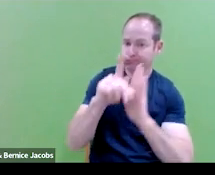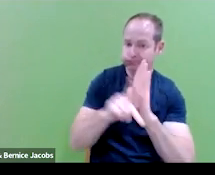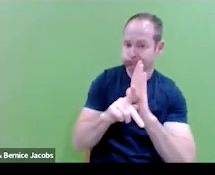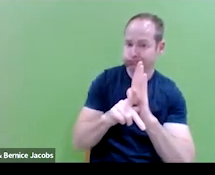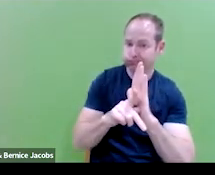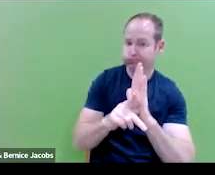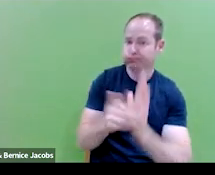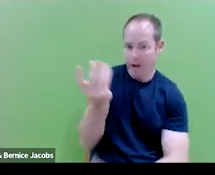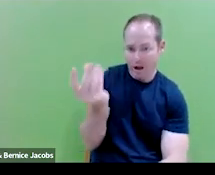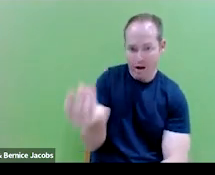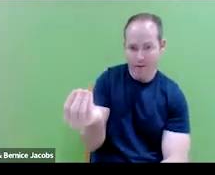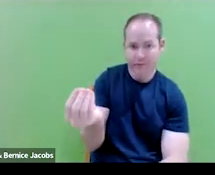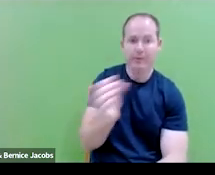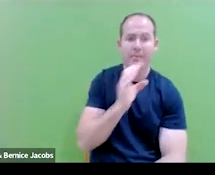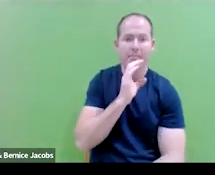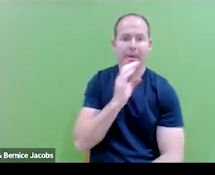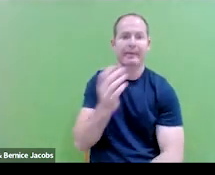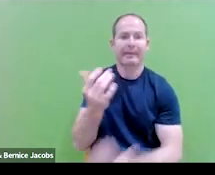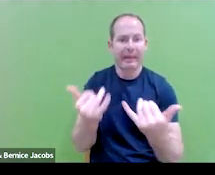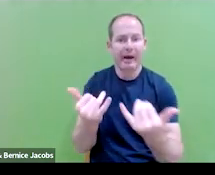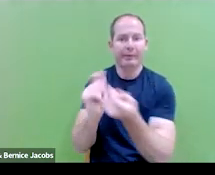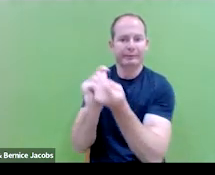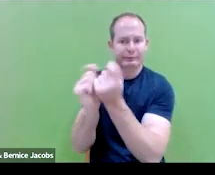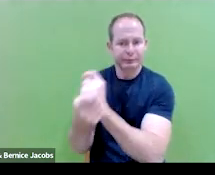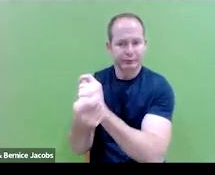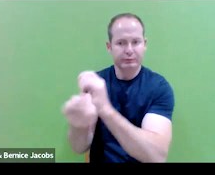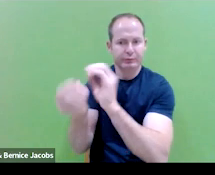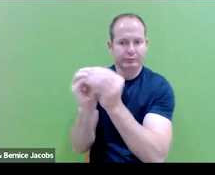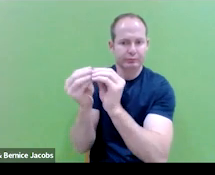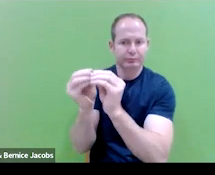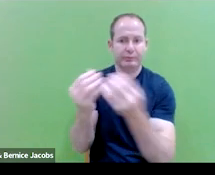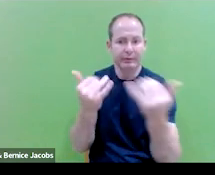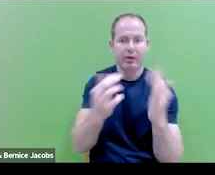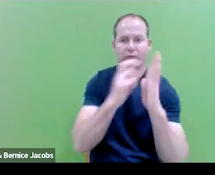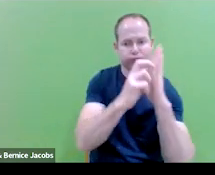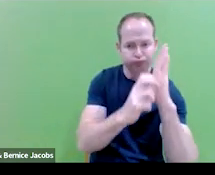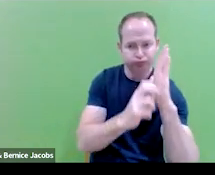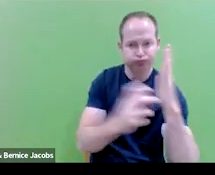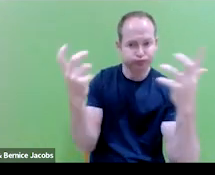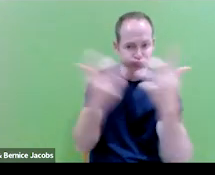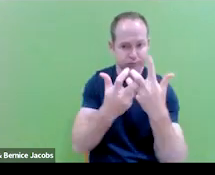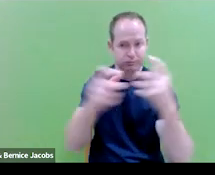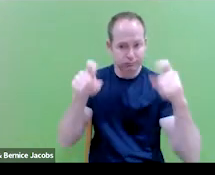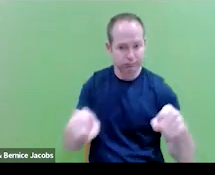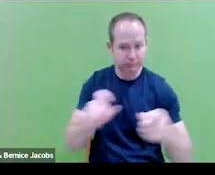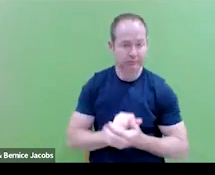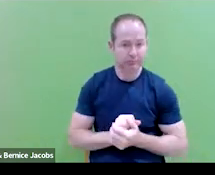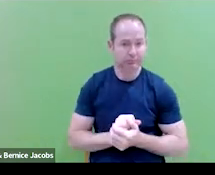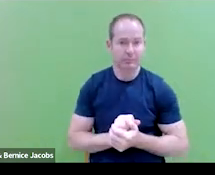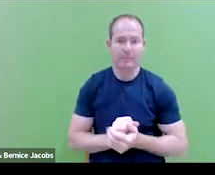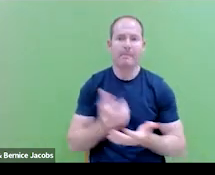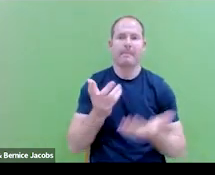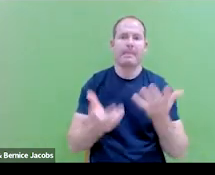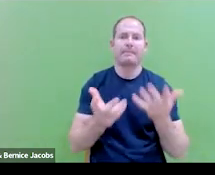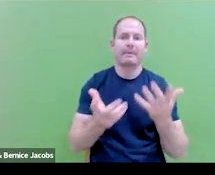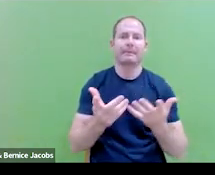an existing building is being altered or changed, that it must comply with the current rules and regulations, and, things like